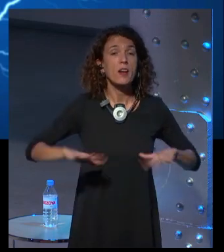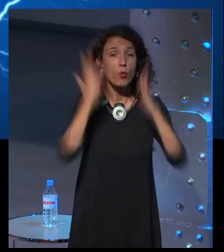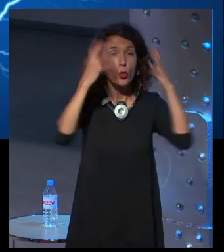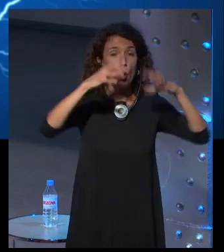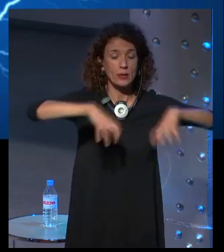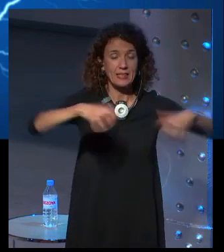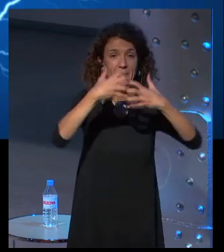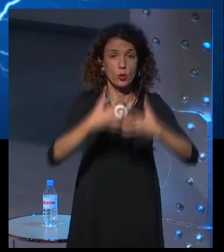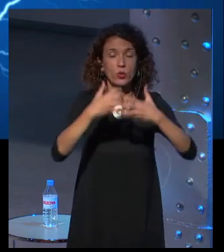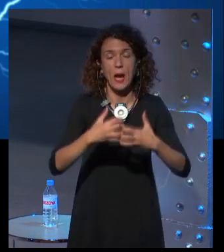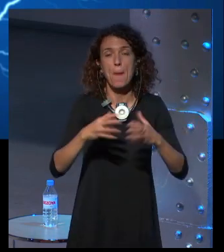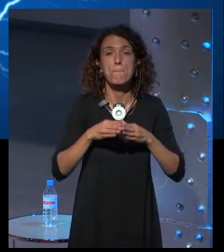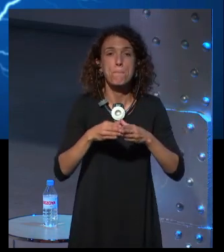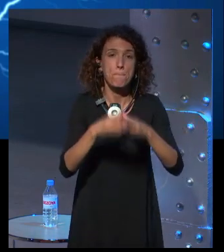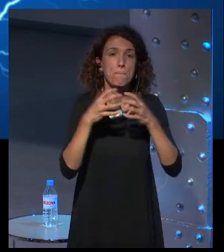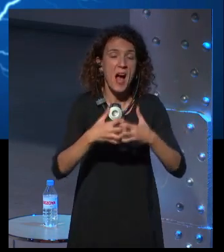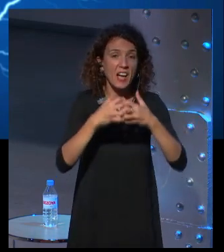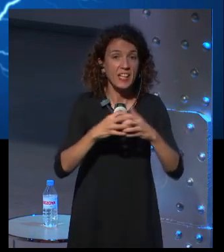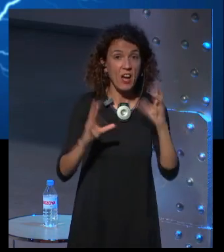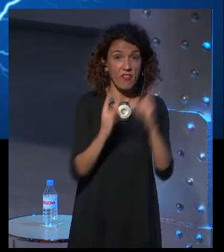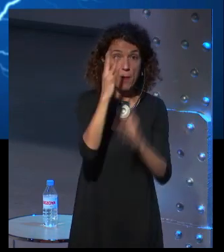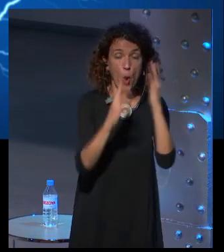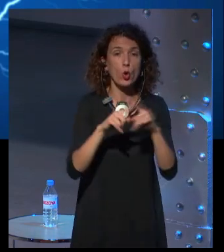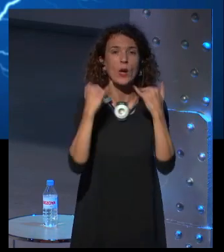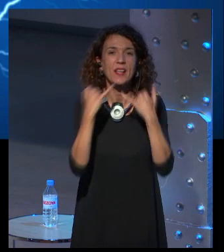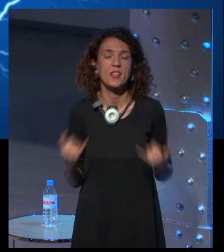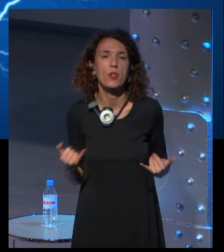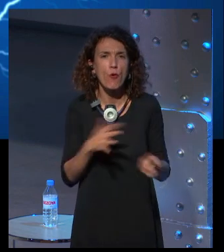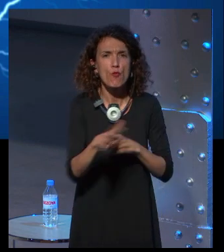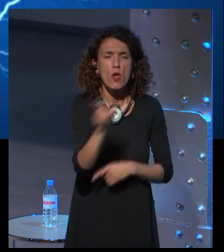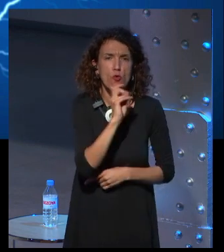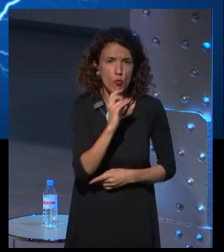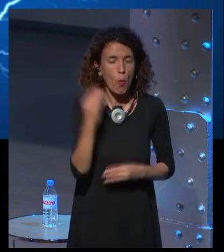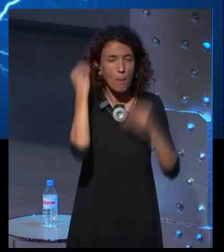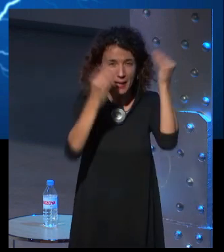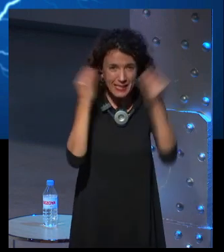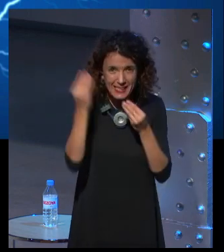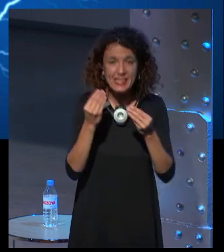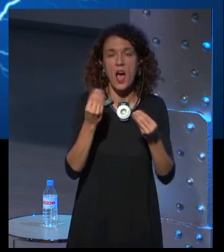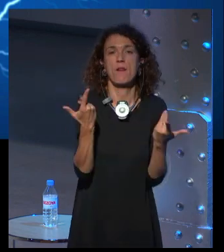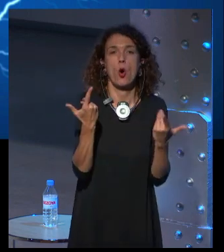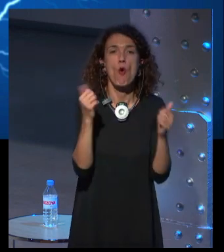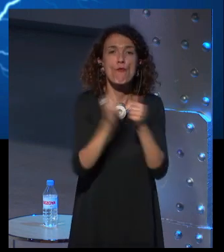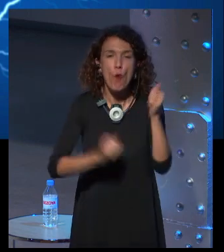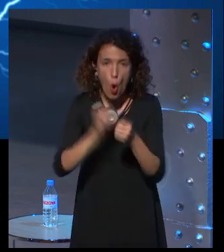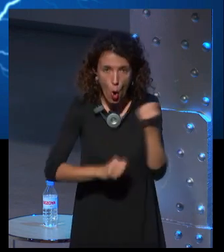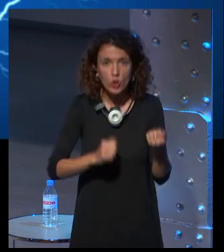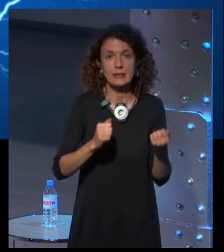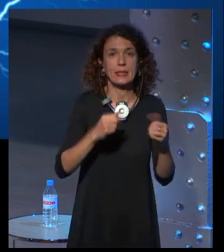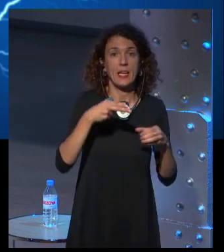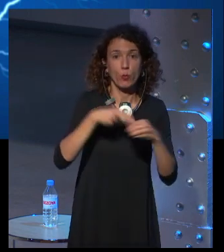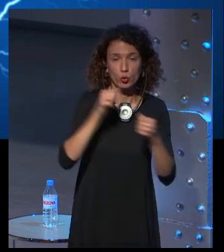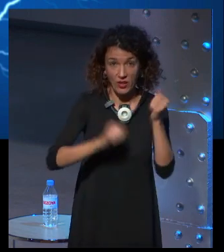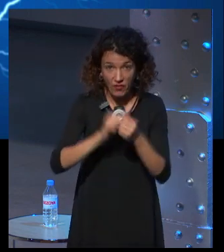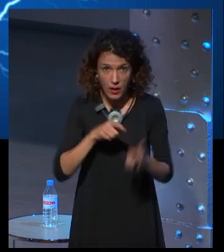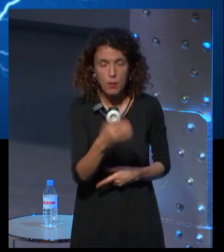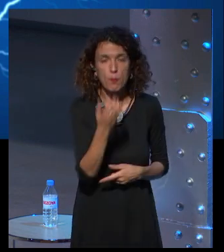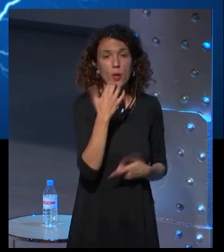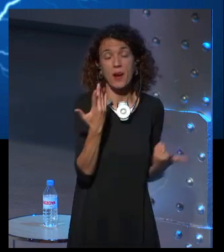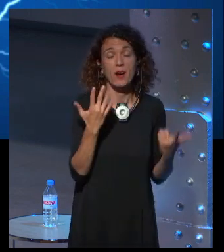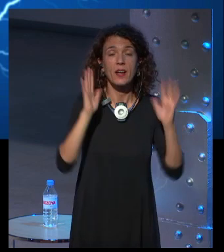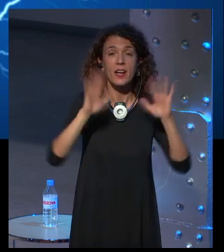think about electricity, when we think about fossil fuel, the last industrial revolution at its core